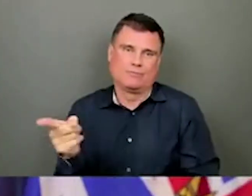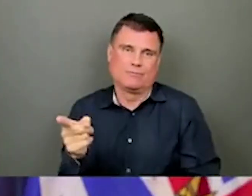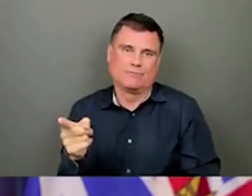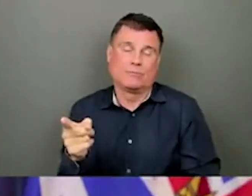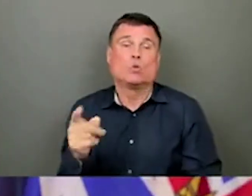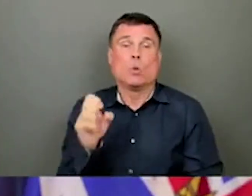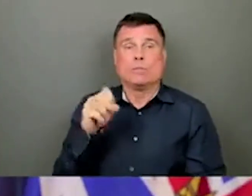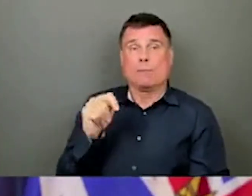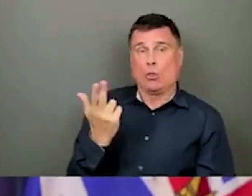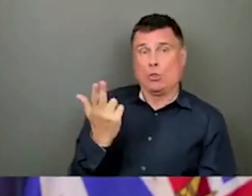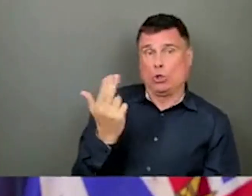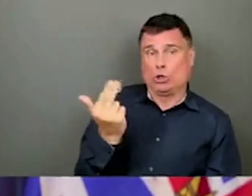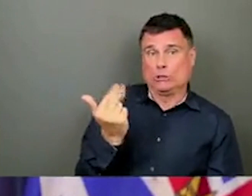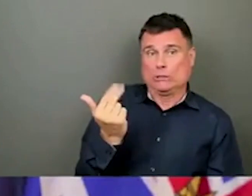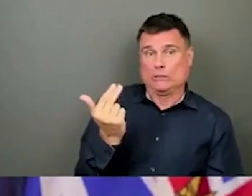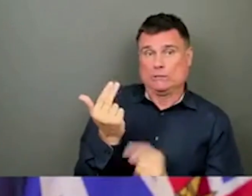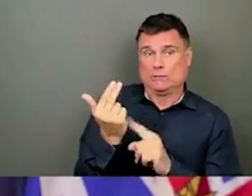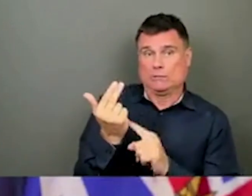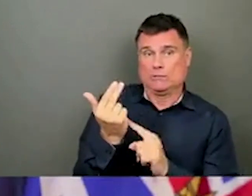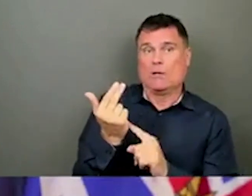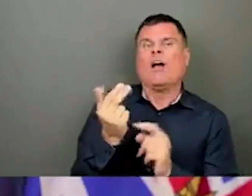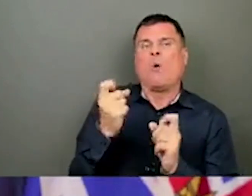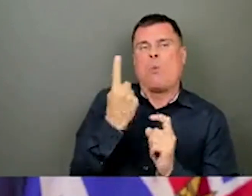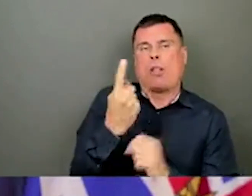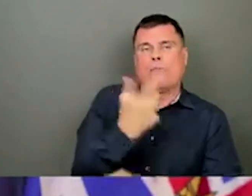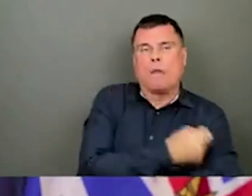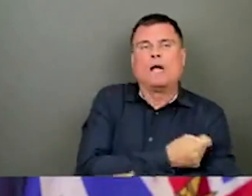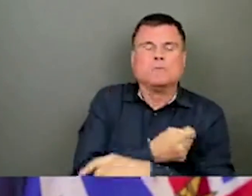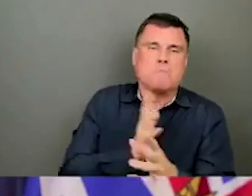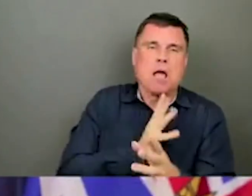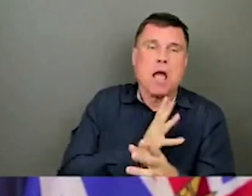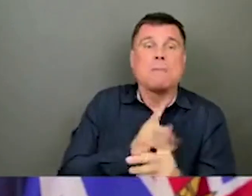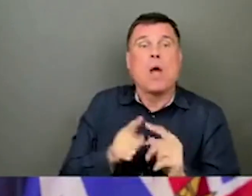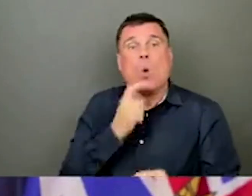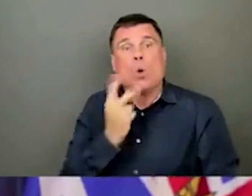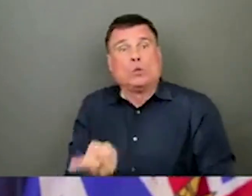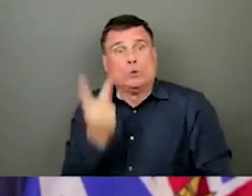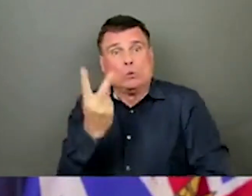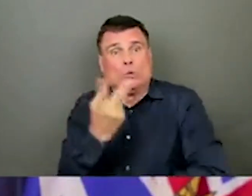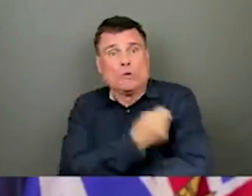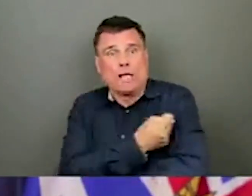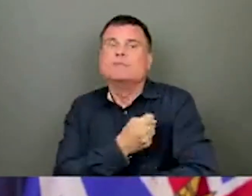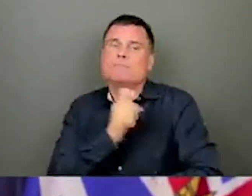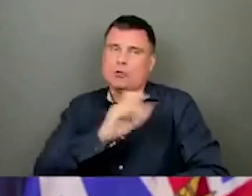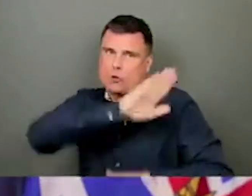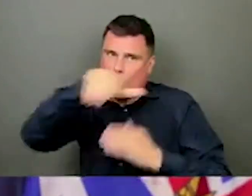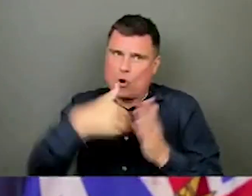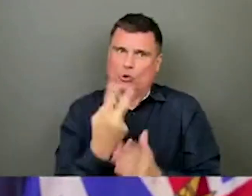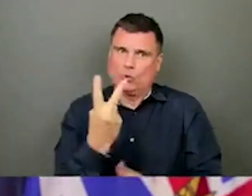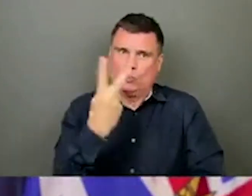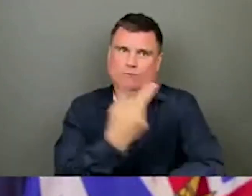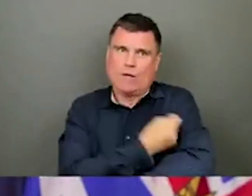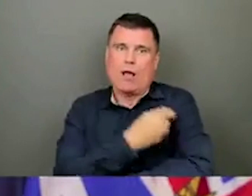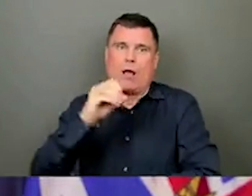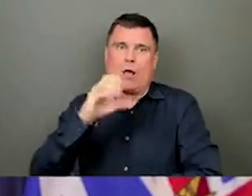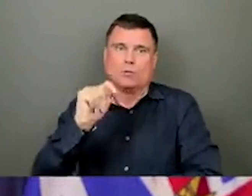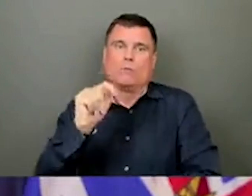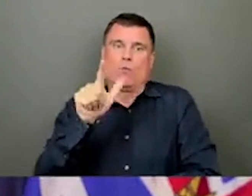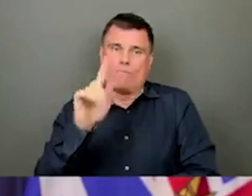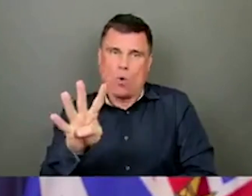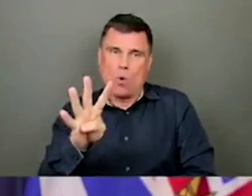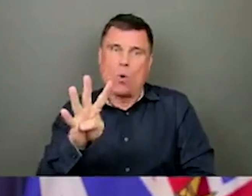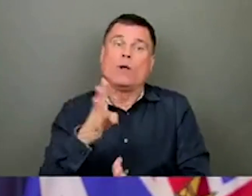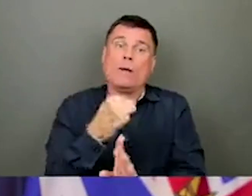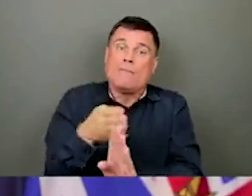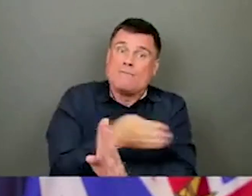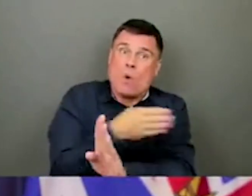October 24th. And they'll have to do it at least 7 days before that, so important to meet those deadlines. Taking this action